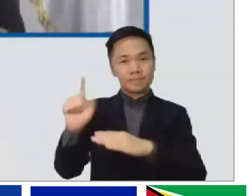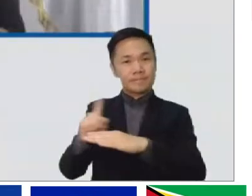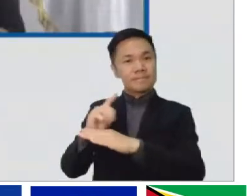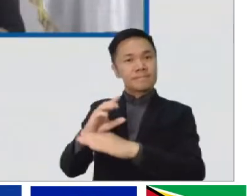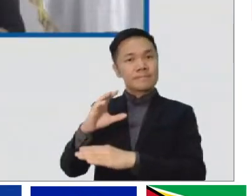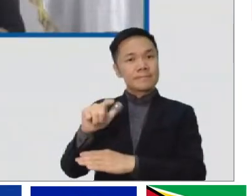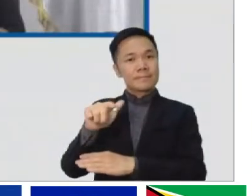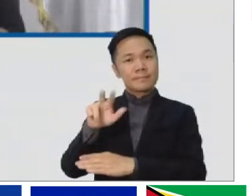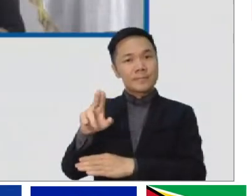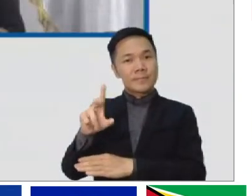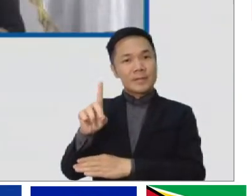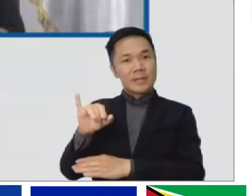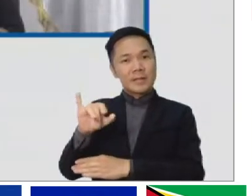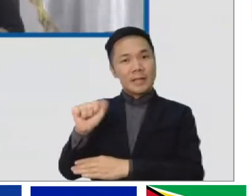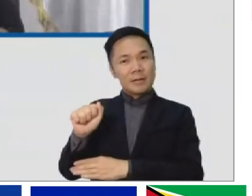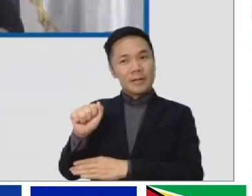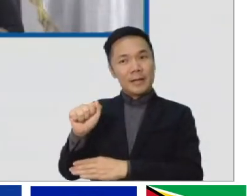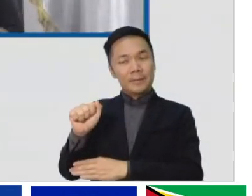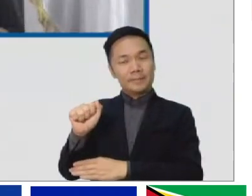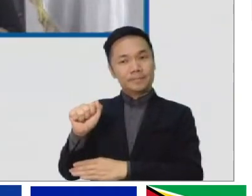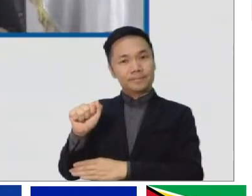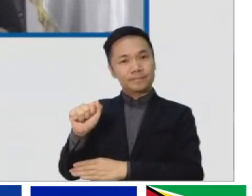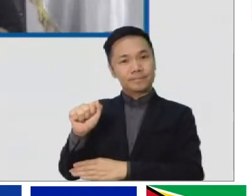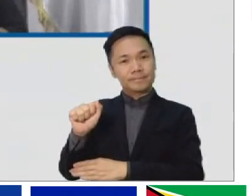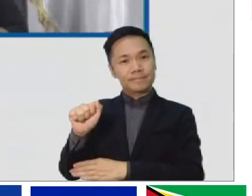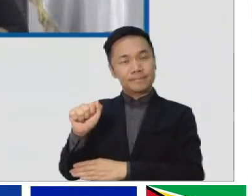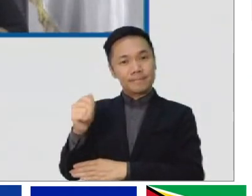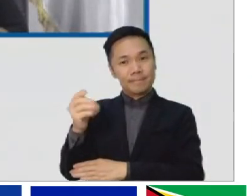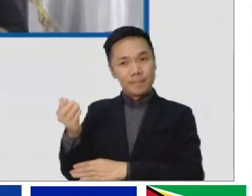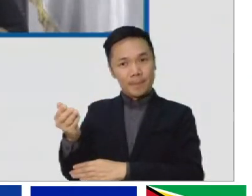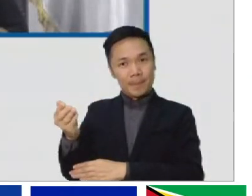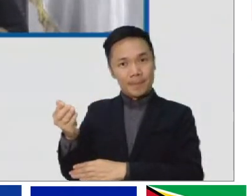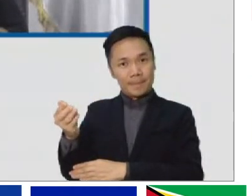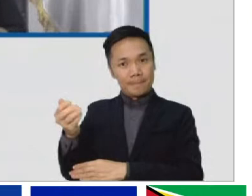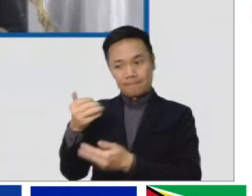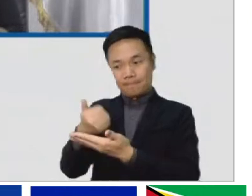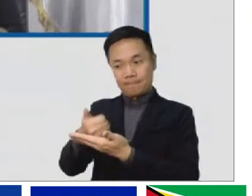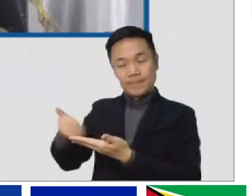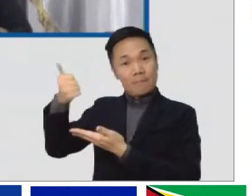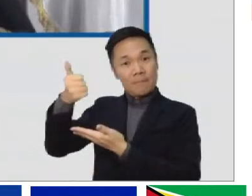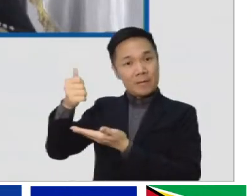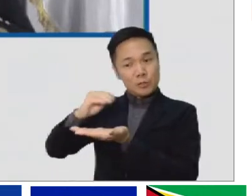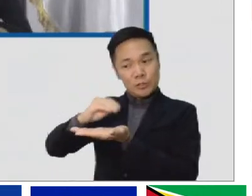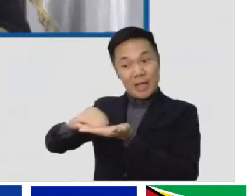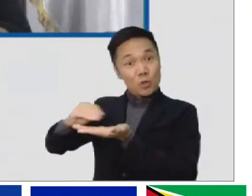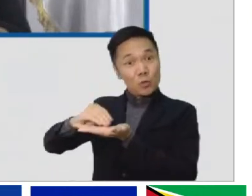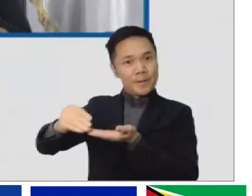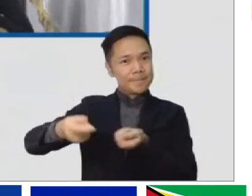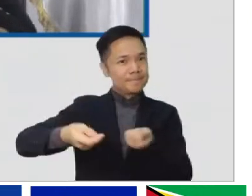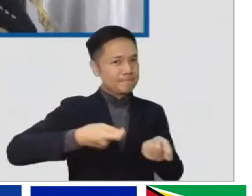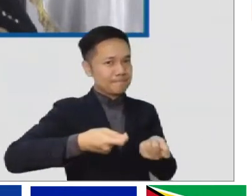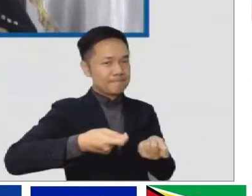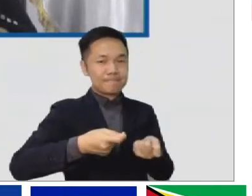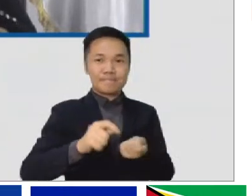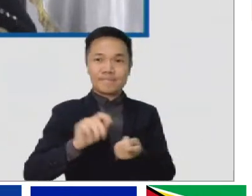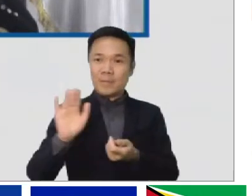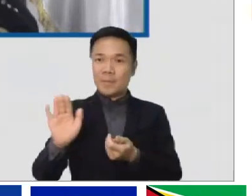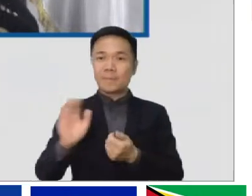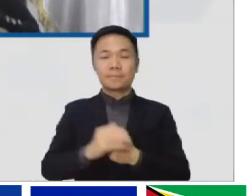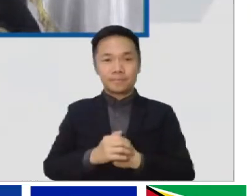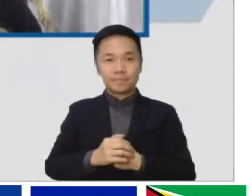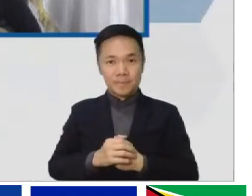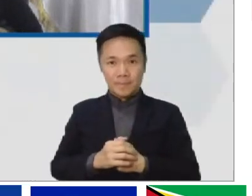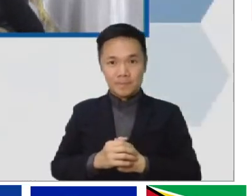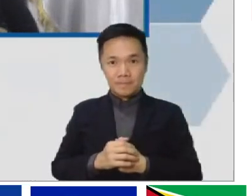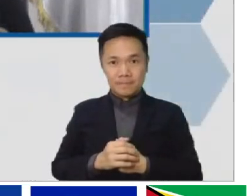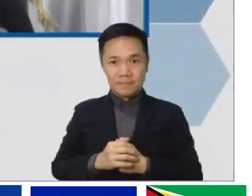Herrera, who is the Executive Secretary of the Central American Coordinating Body